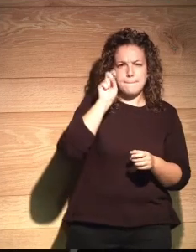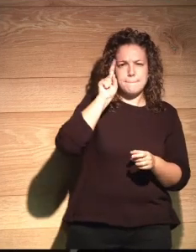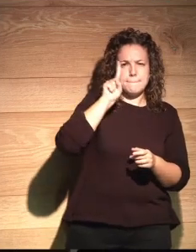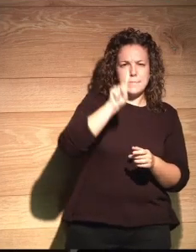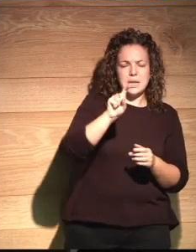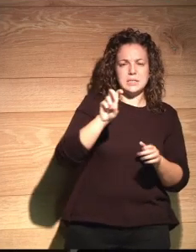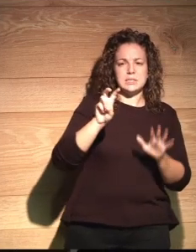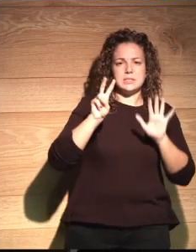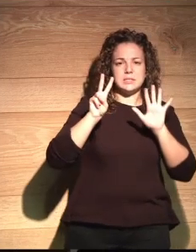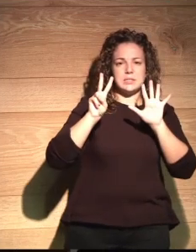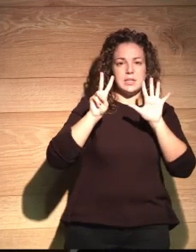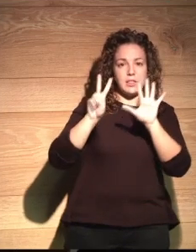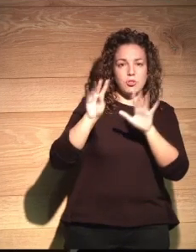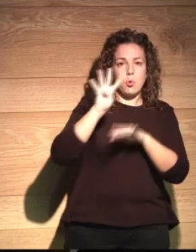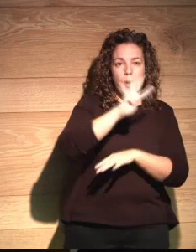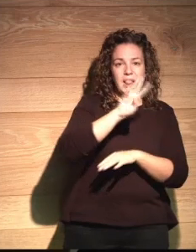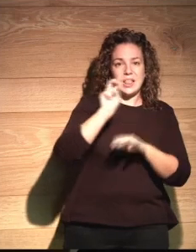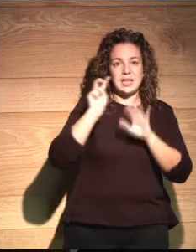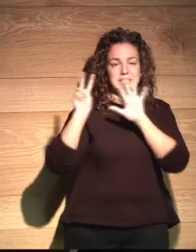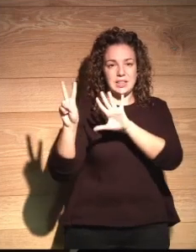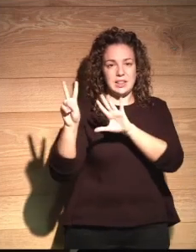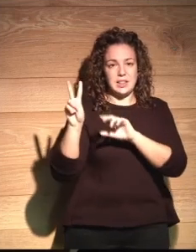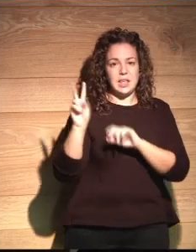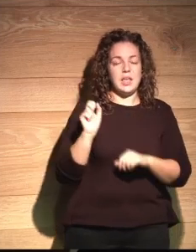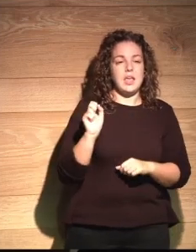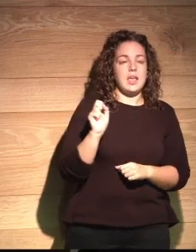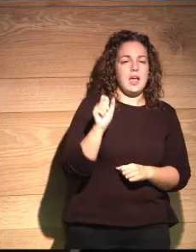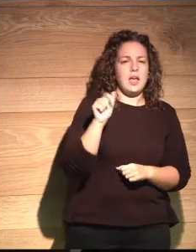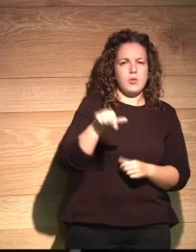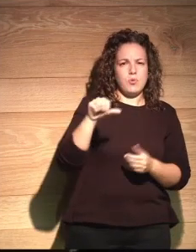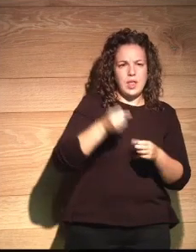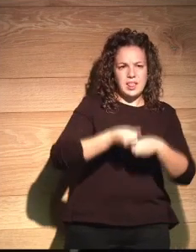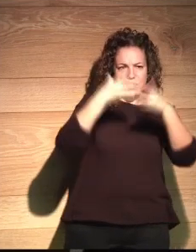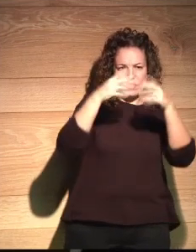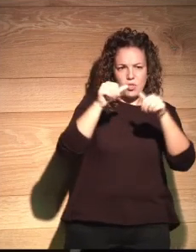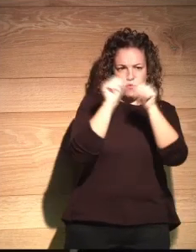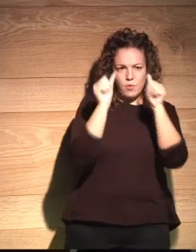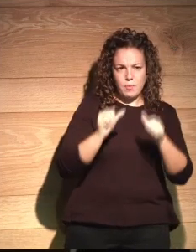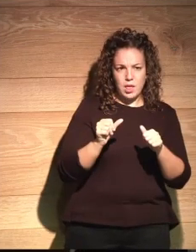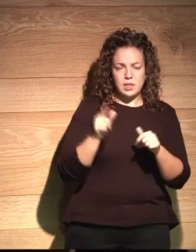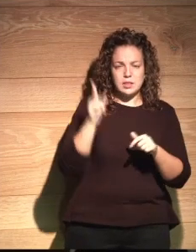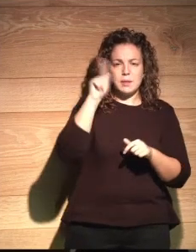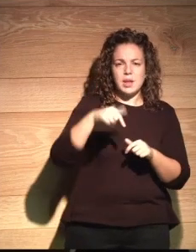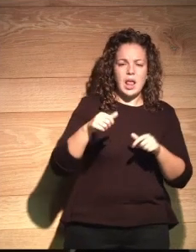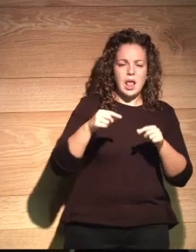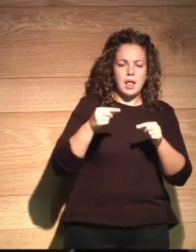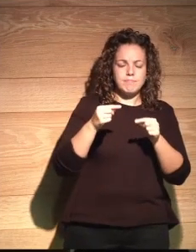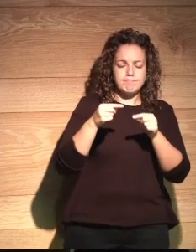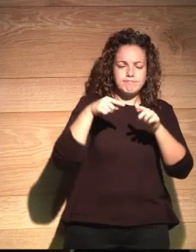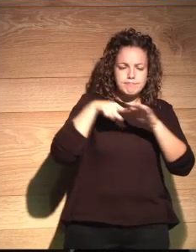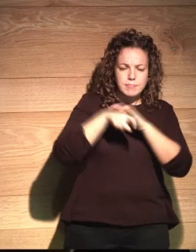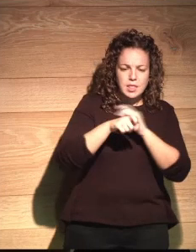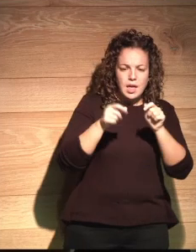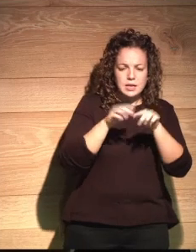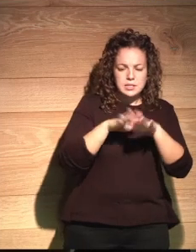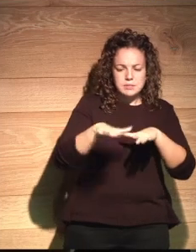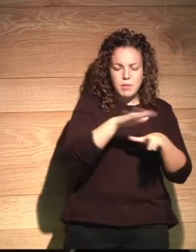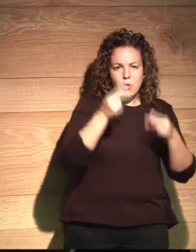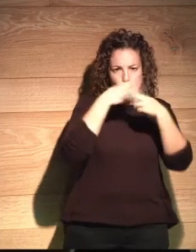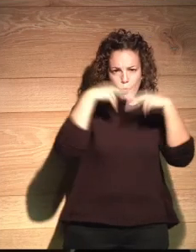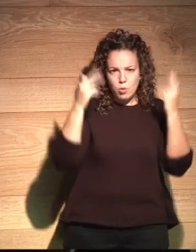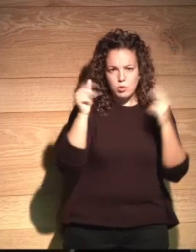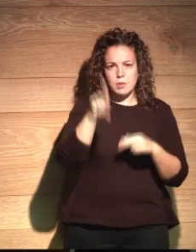cartography. It's a beautiful map of buildings, but also is a map that there looked at public space and private space. Private space is black, public space is